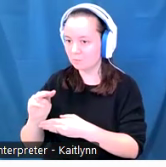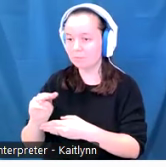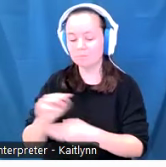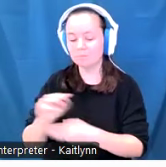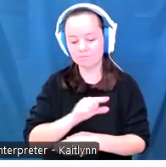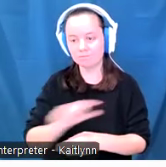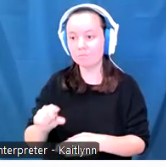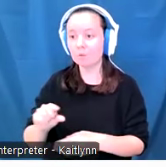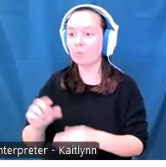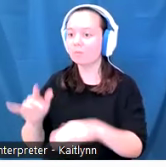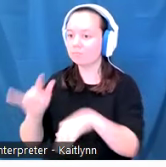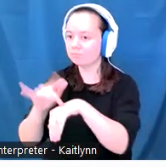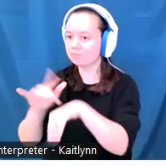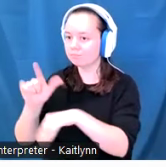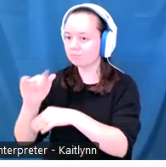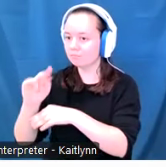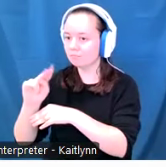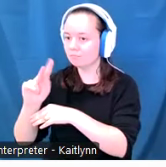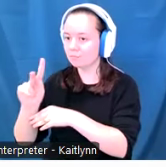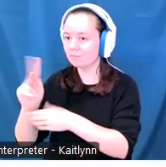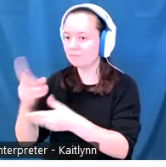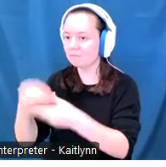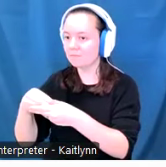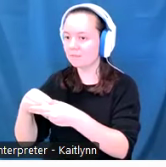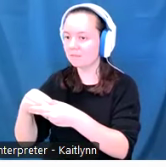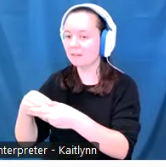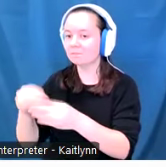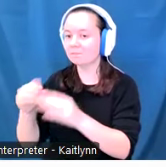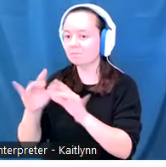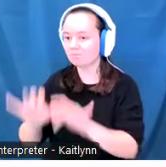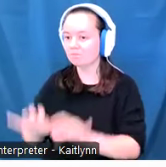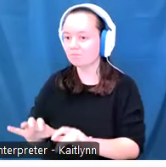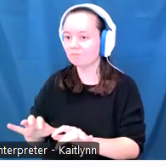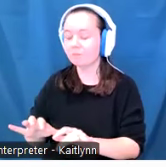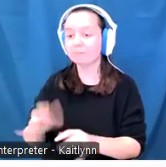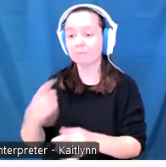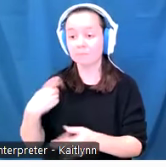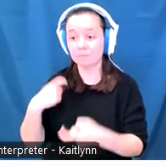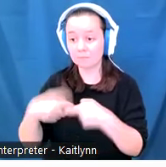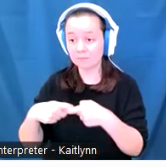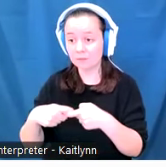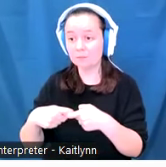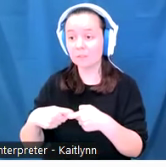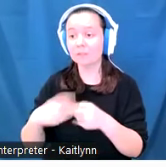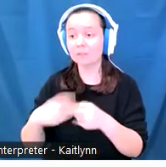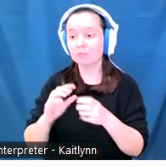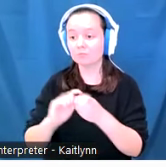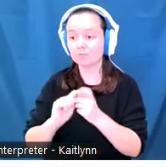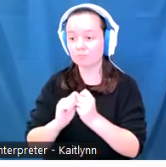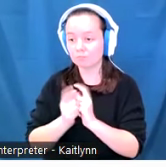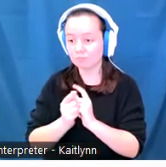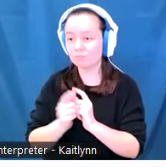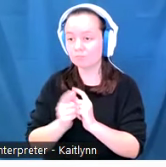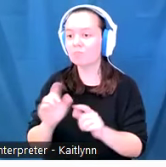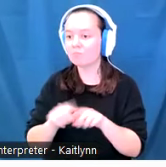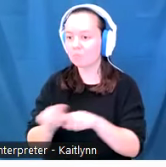separate window. Spanish translation via CART is also available through the link. To access CART in Zoom,